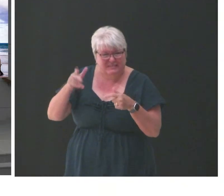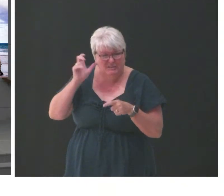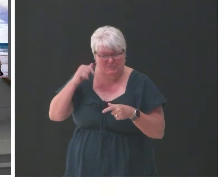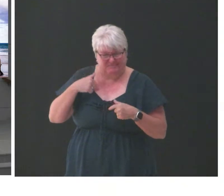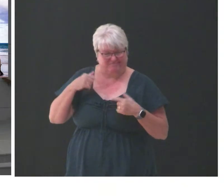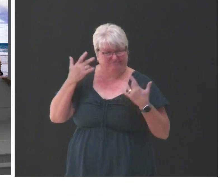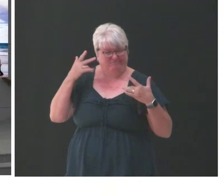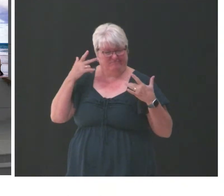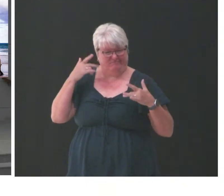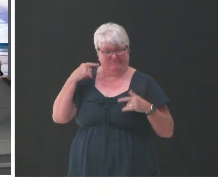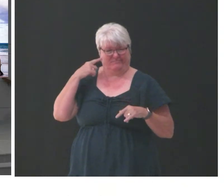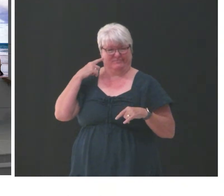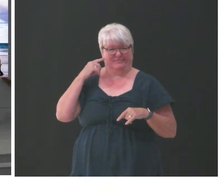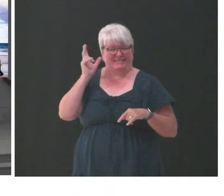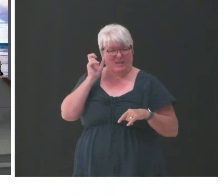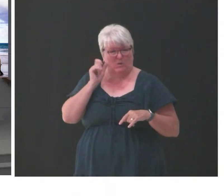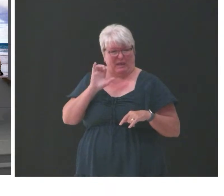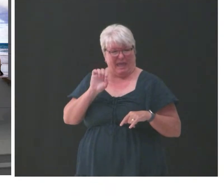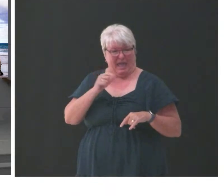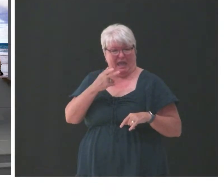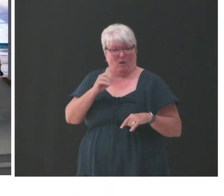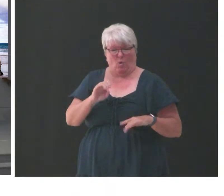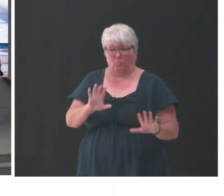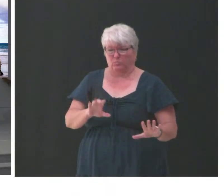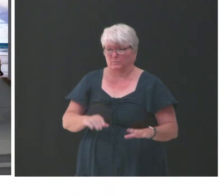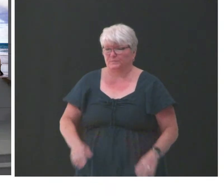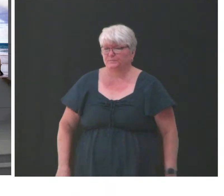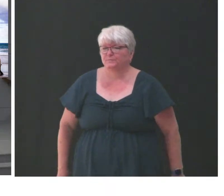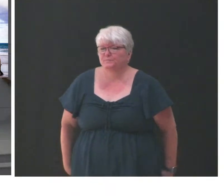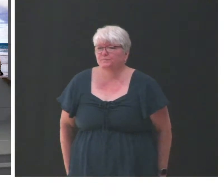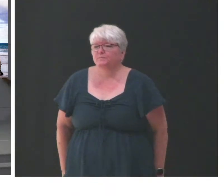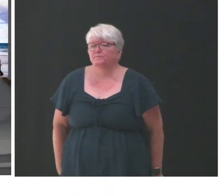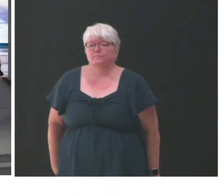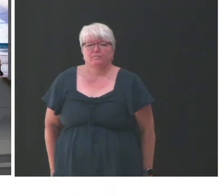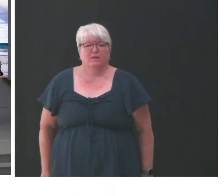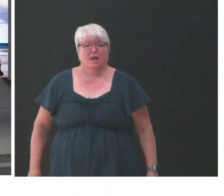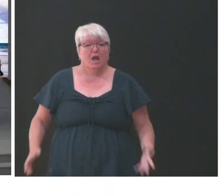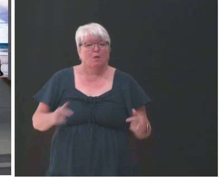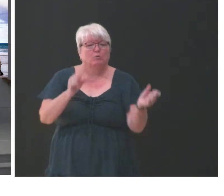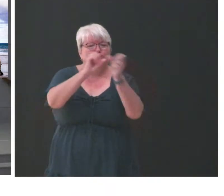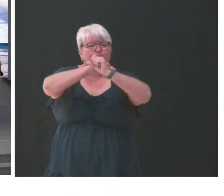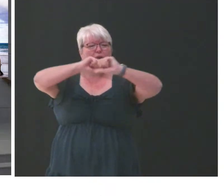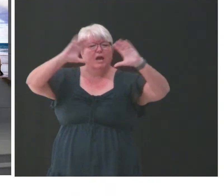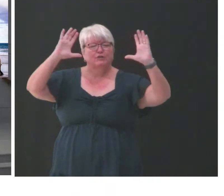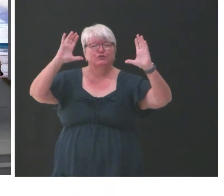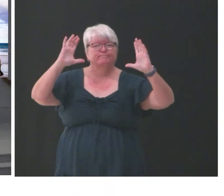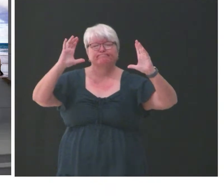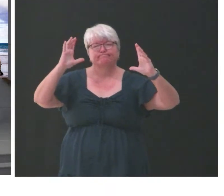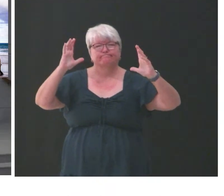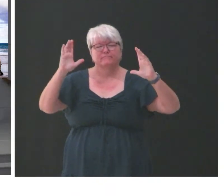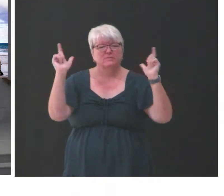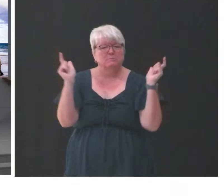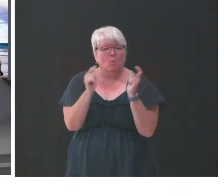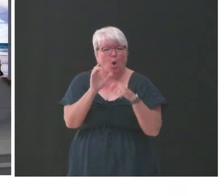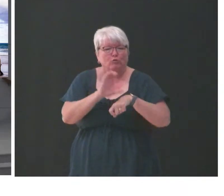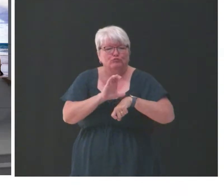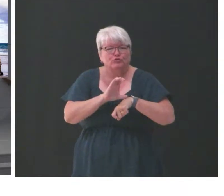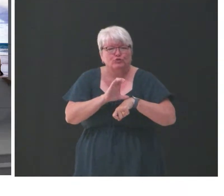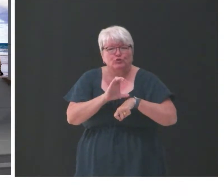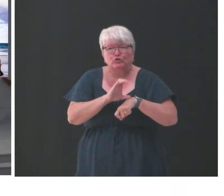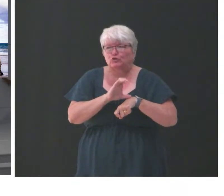I don't care if I can hear myself. So that's good. I want you to imagine a small kind of church, a